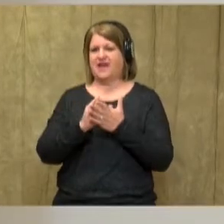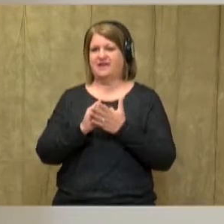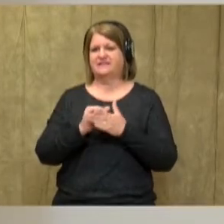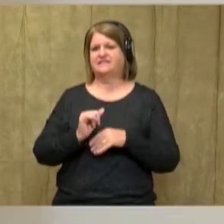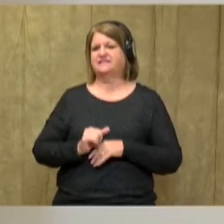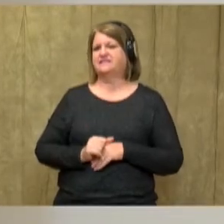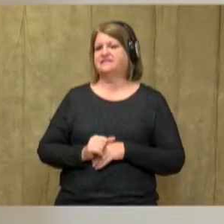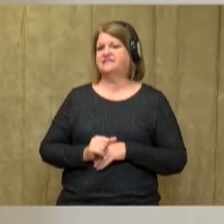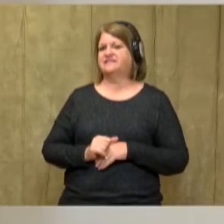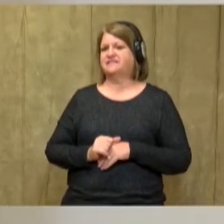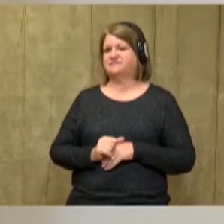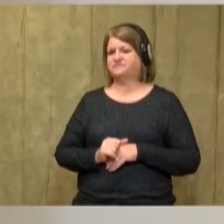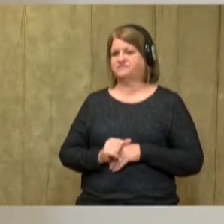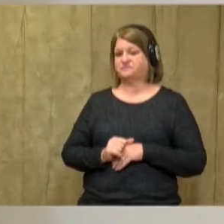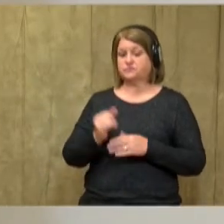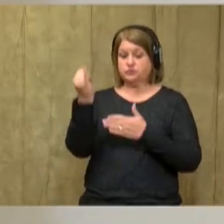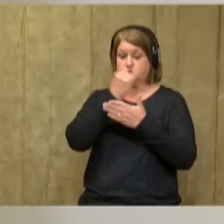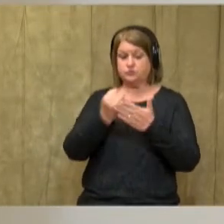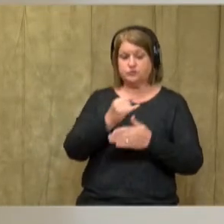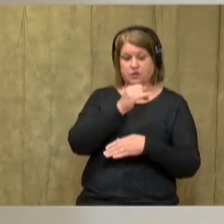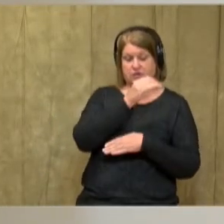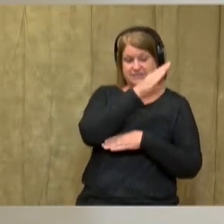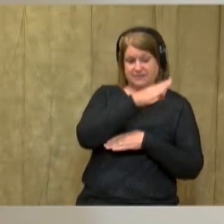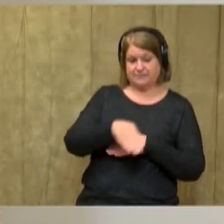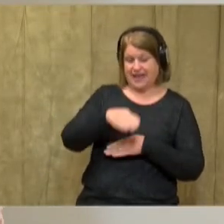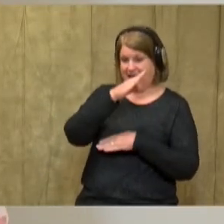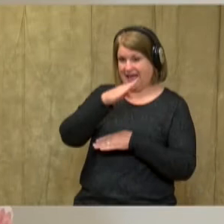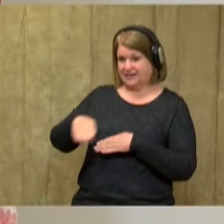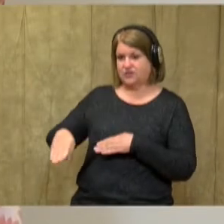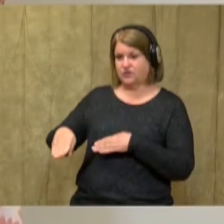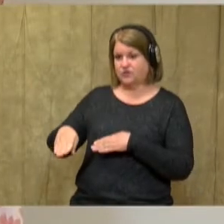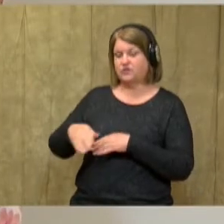here. Draw some diagonal lines if you want to do crisscross.